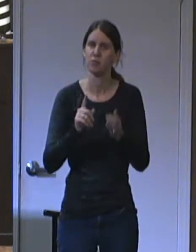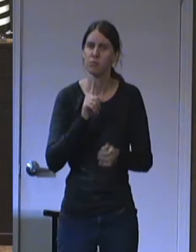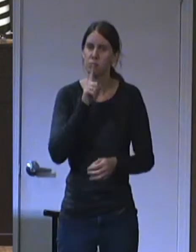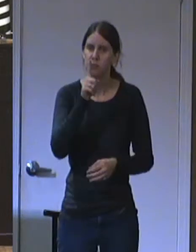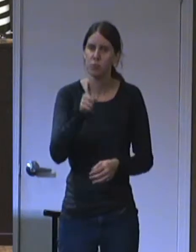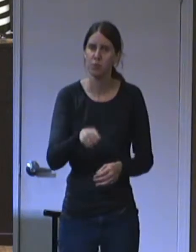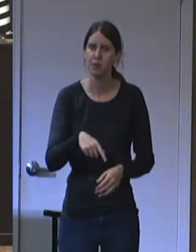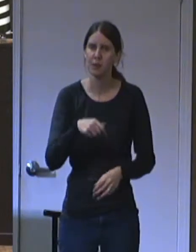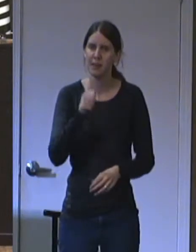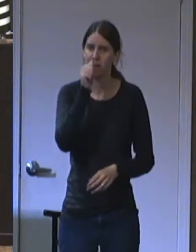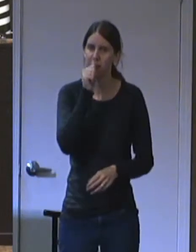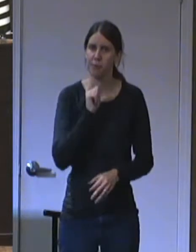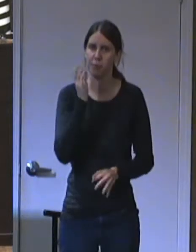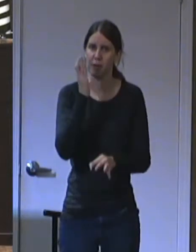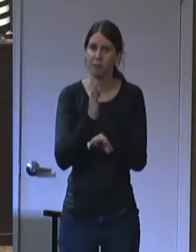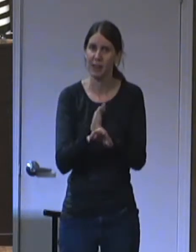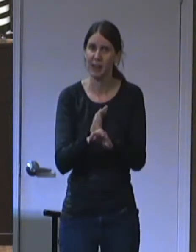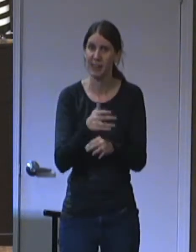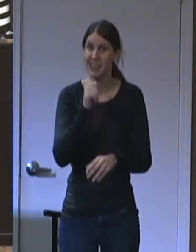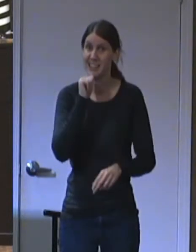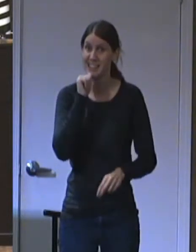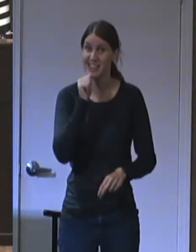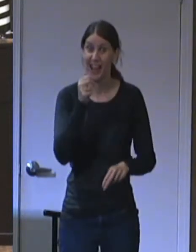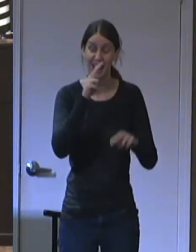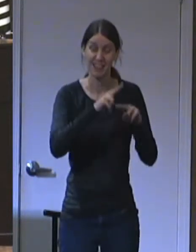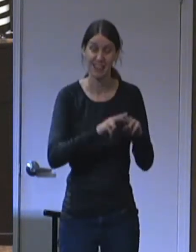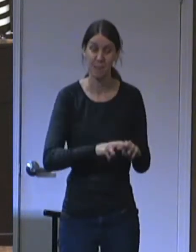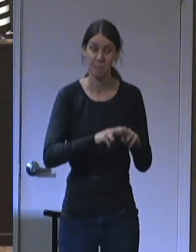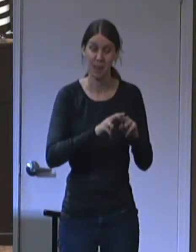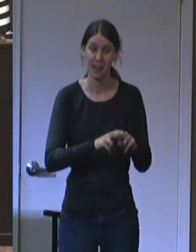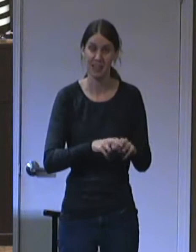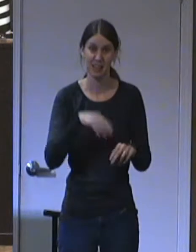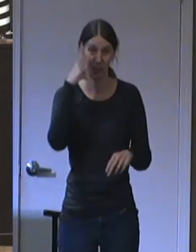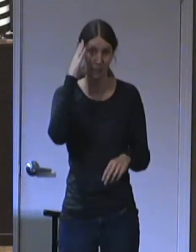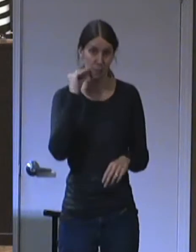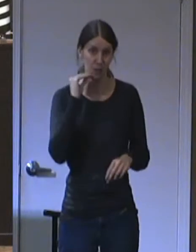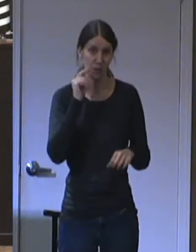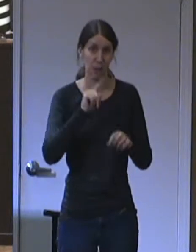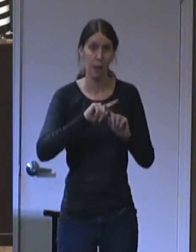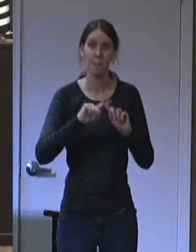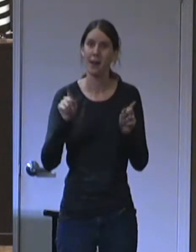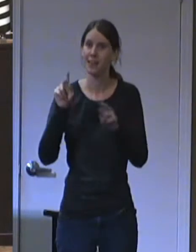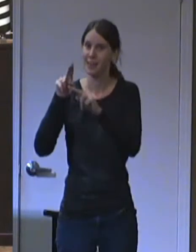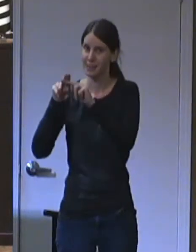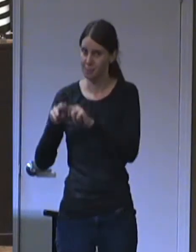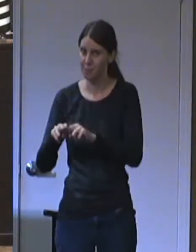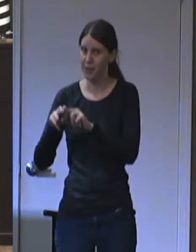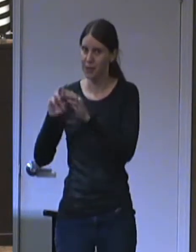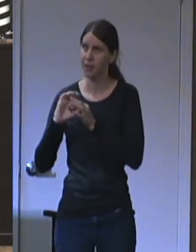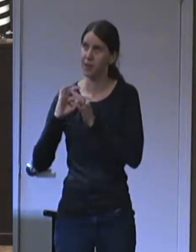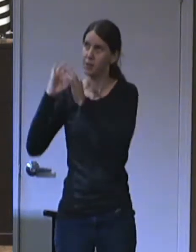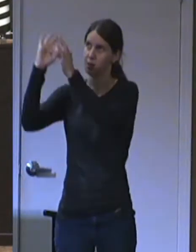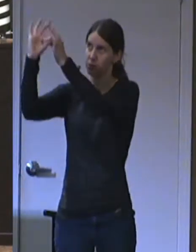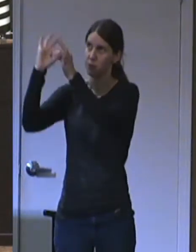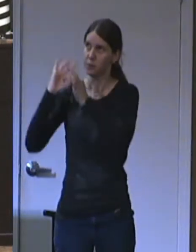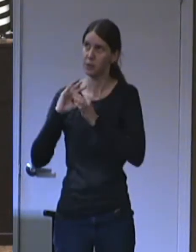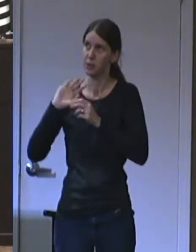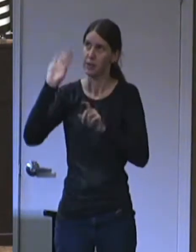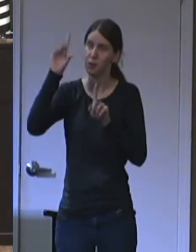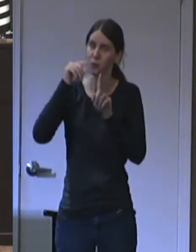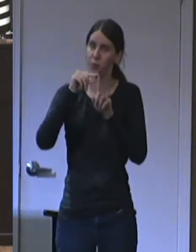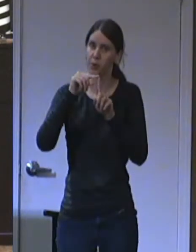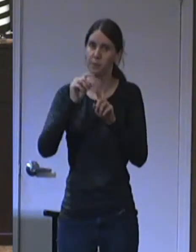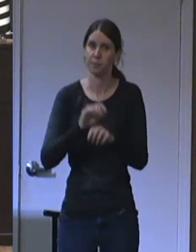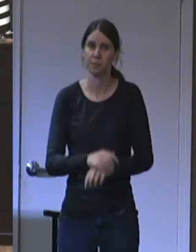enduring faith that is not based upon circumstance, but based upon your relationship to the Lord Jesus Christ and His Word.